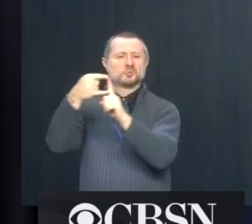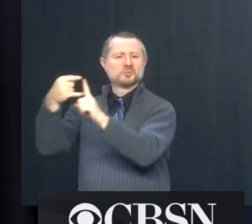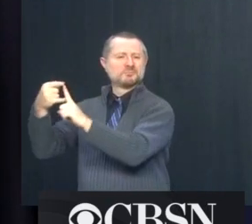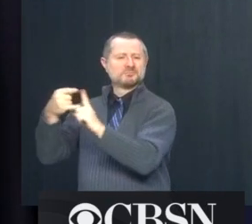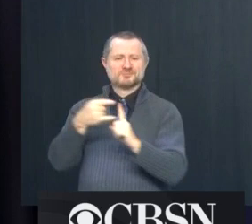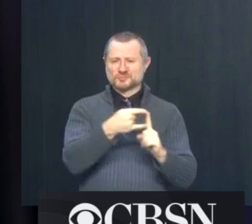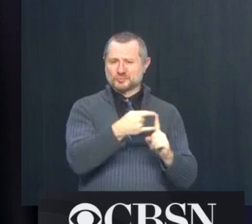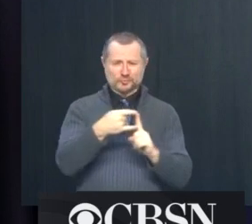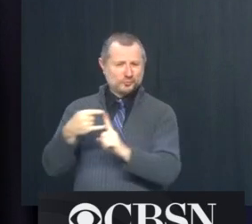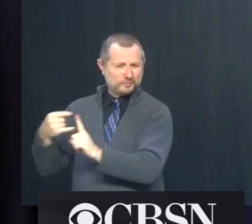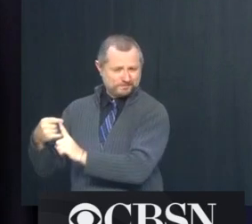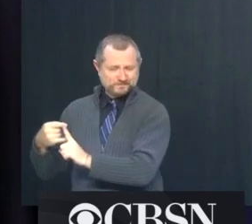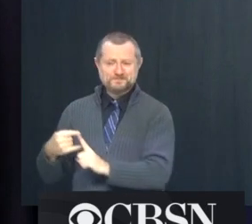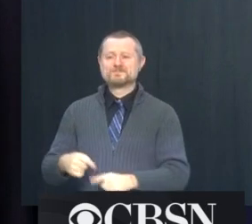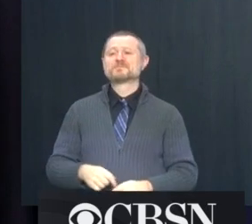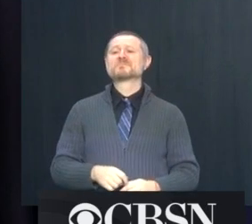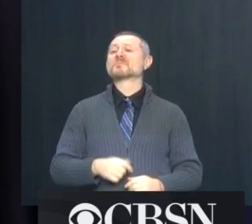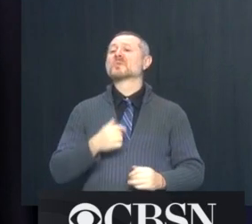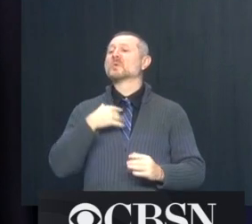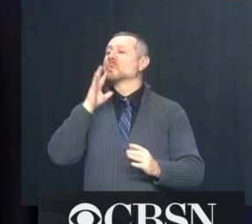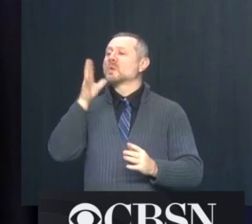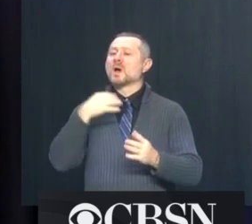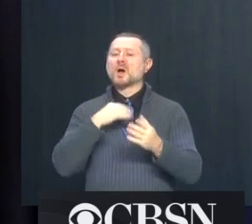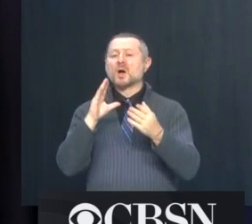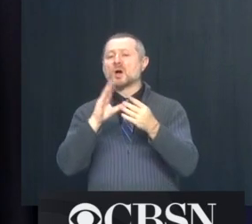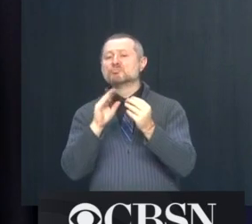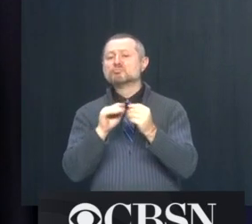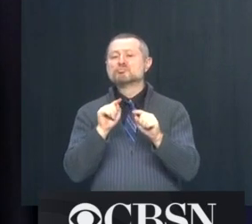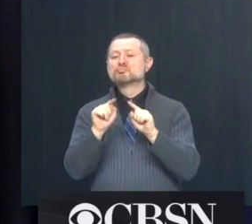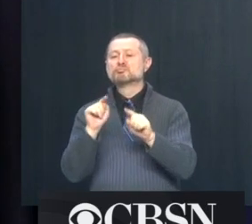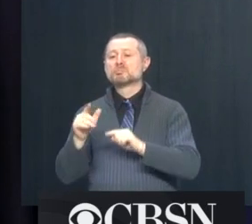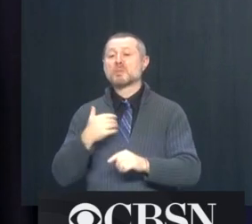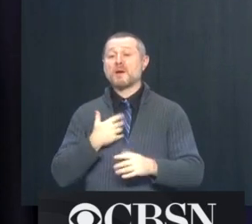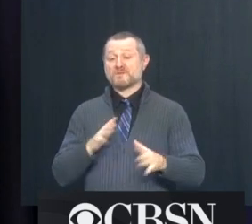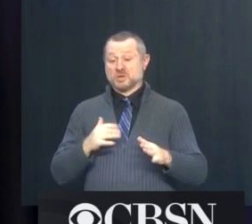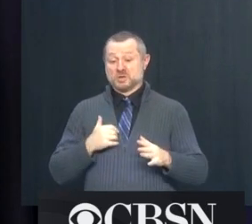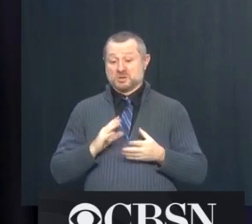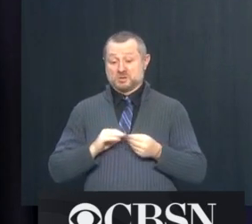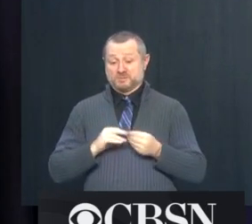we'll hear from a couple of them after the presentation.